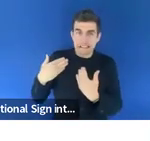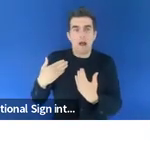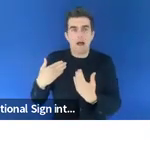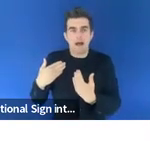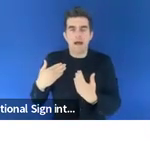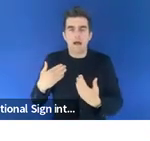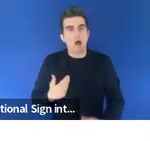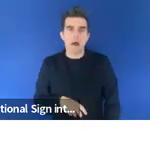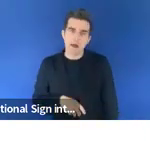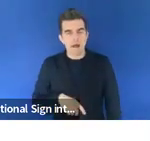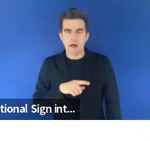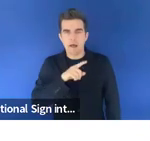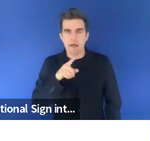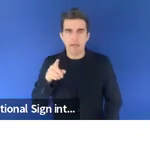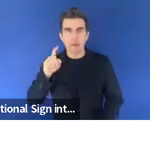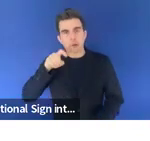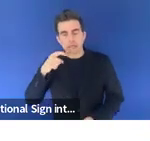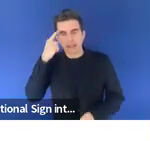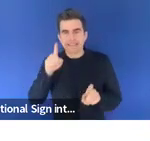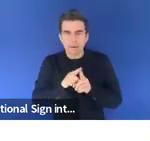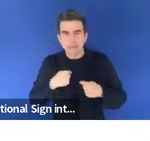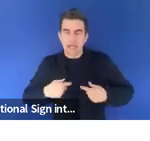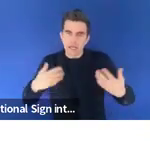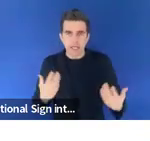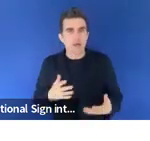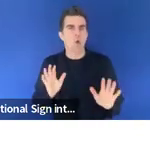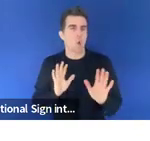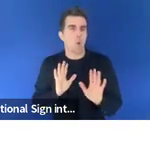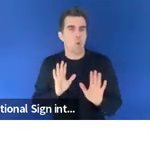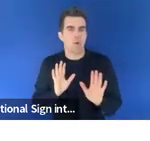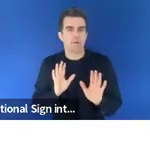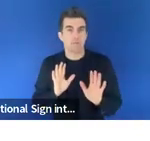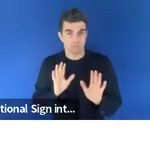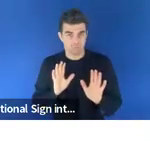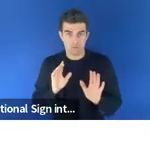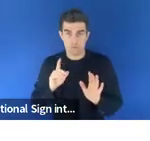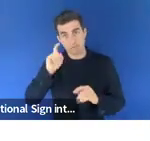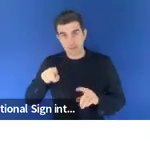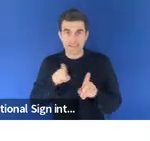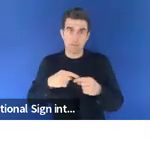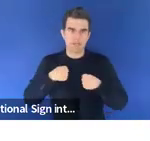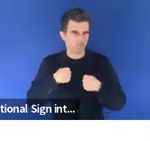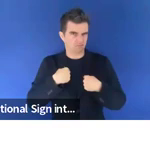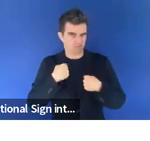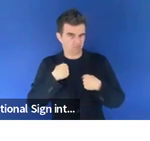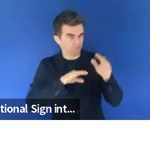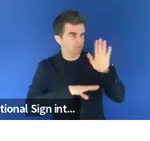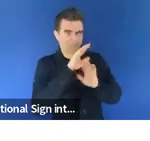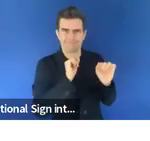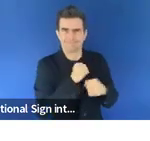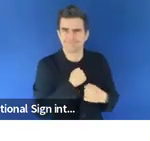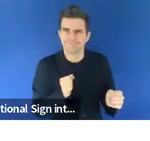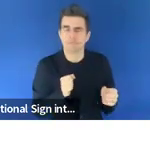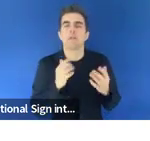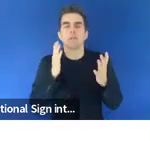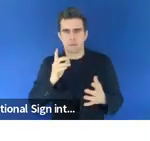a platform than to put out a question on LinkedIn or on another social media platform and ask the people who are following you,